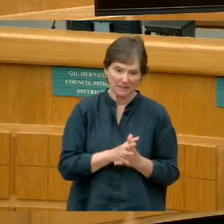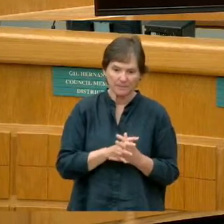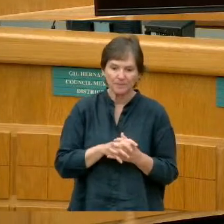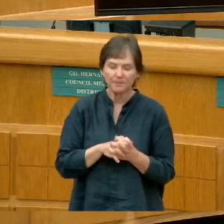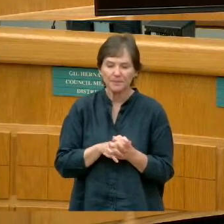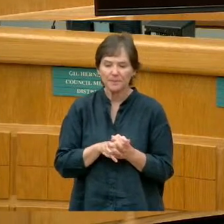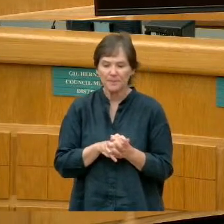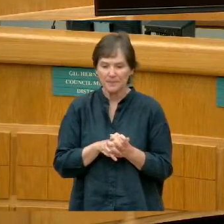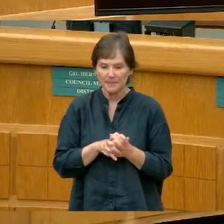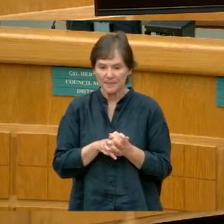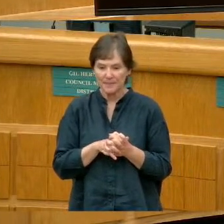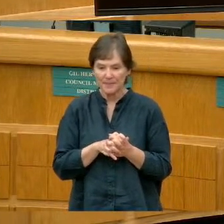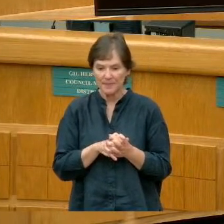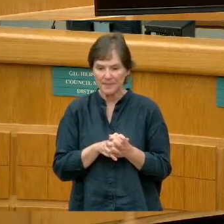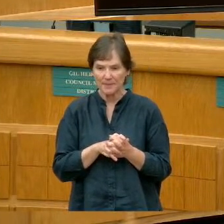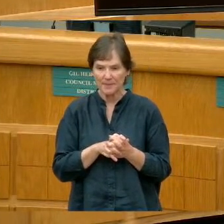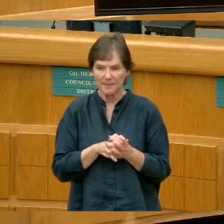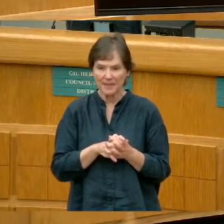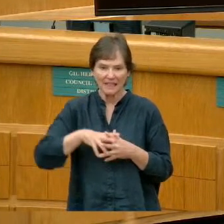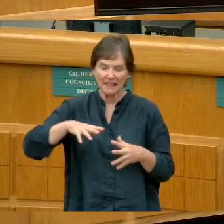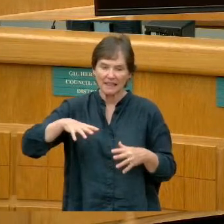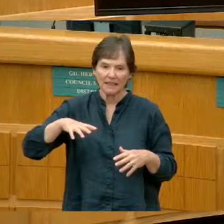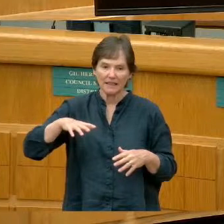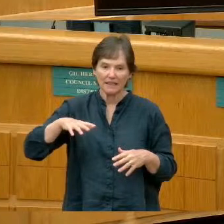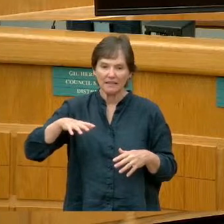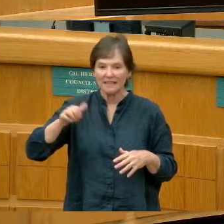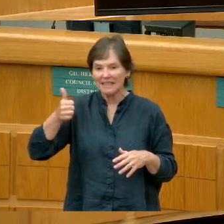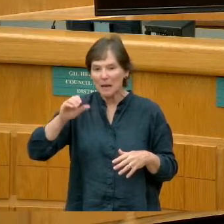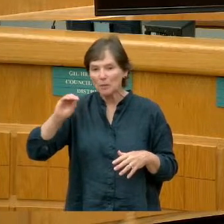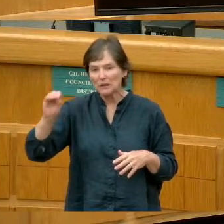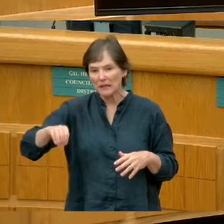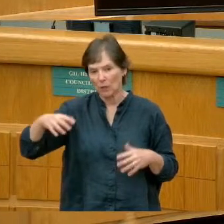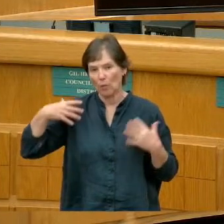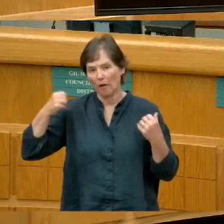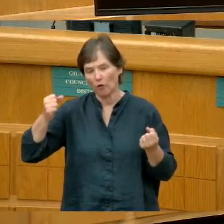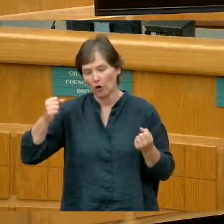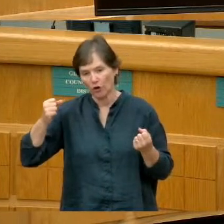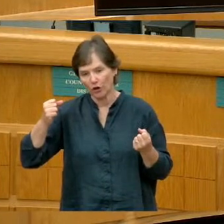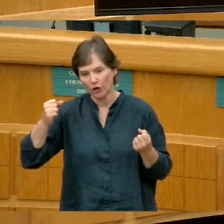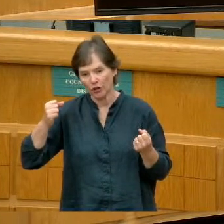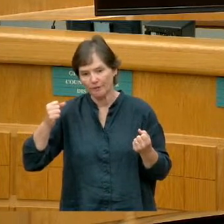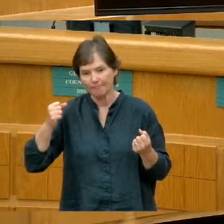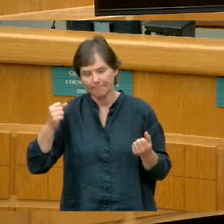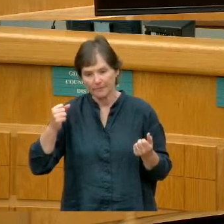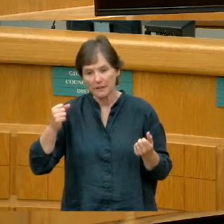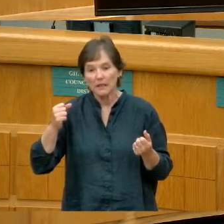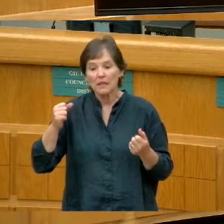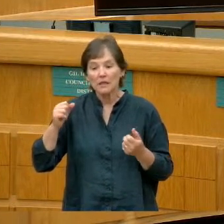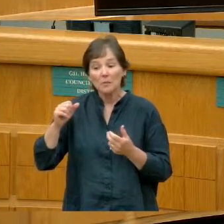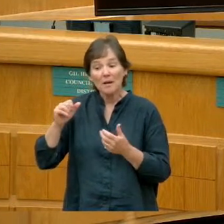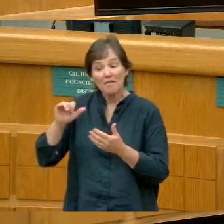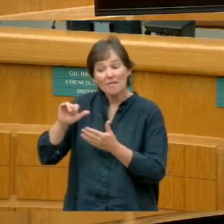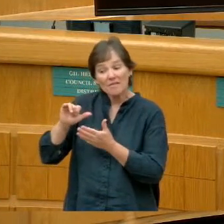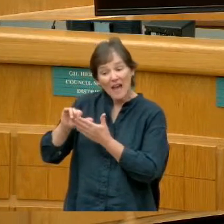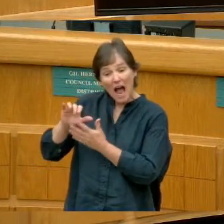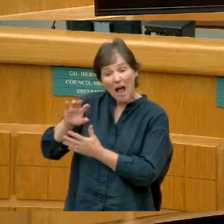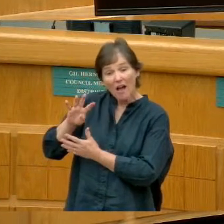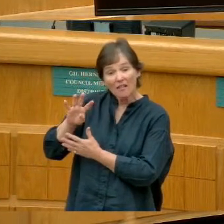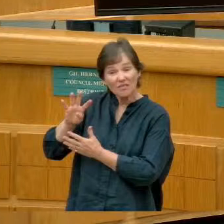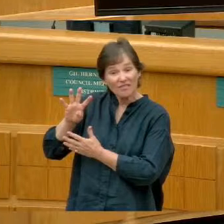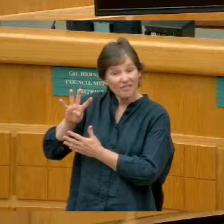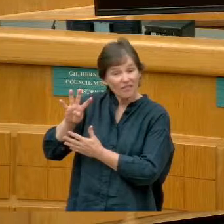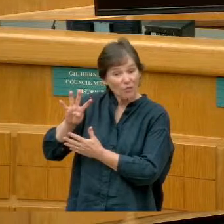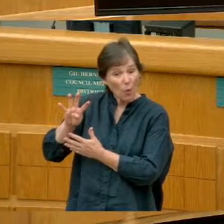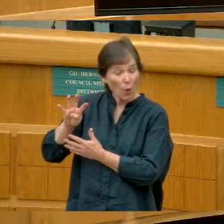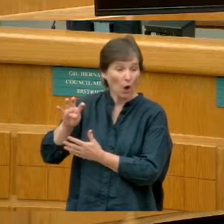active COVID and they are not recovered. But 493 people, an increase of 30, have recovered since